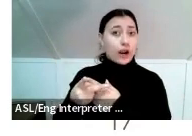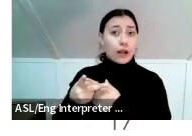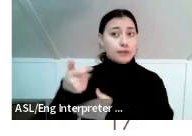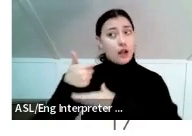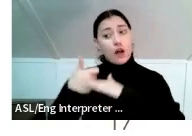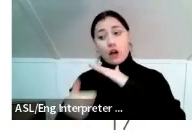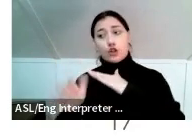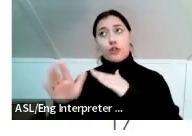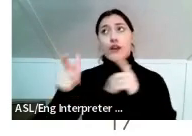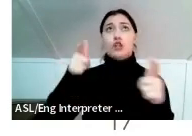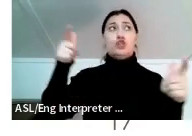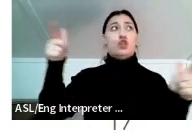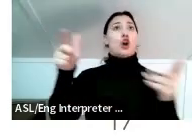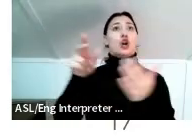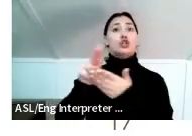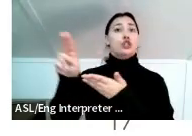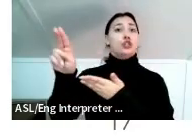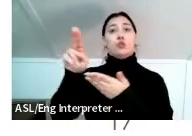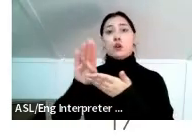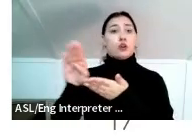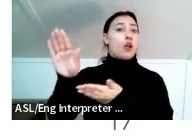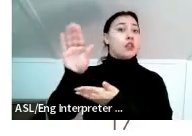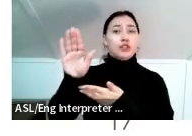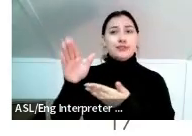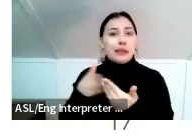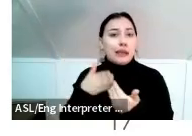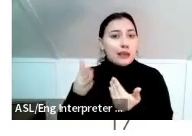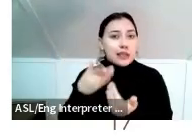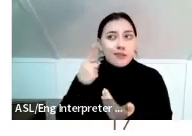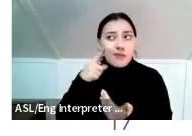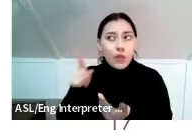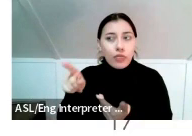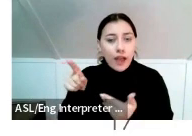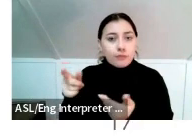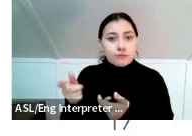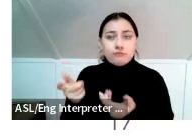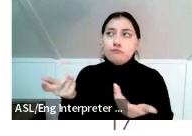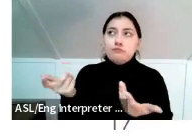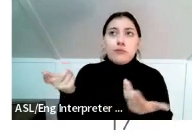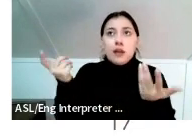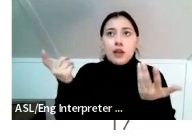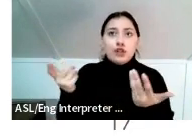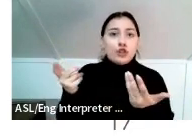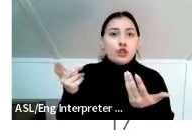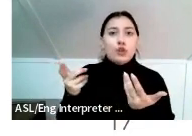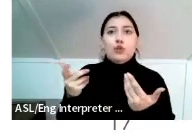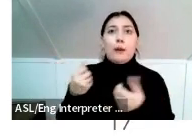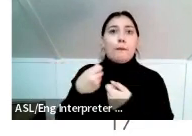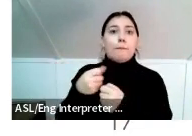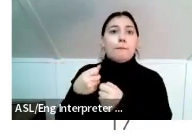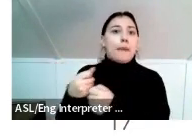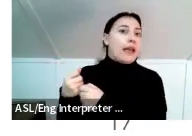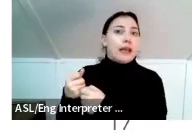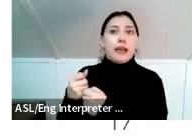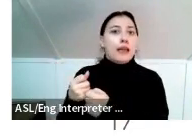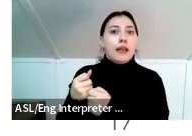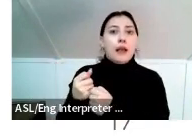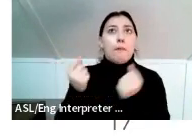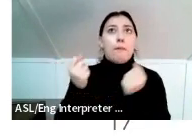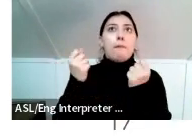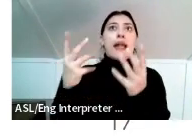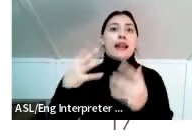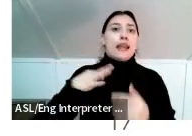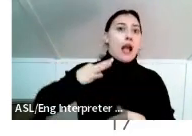large institution, and they could easily carve up their activities into a bunch of different applicants.